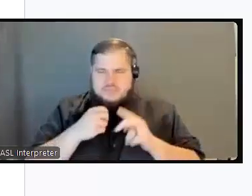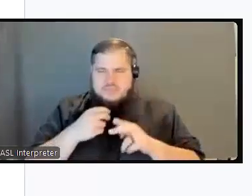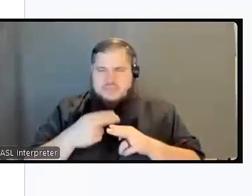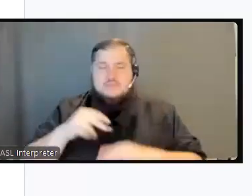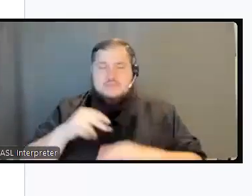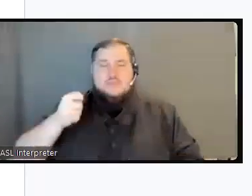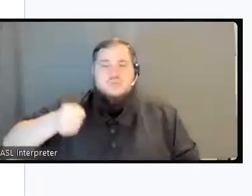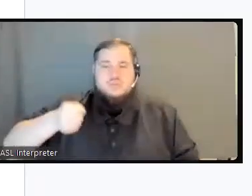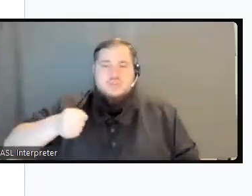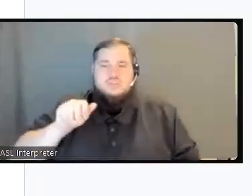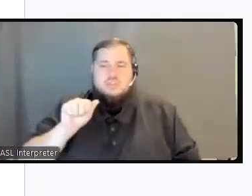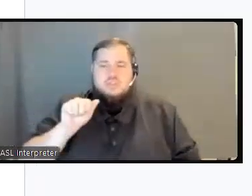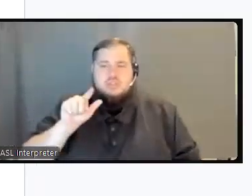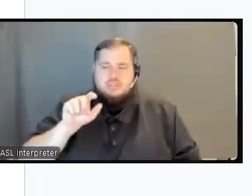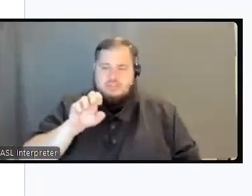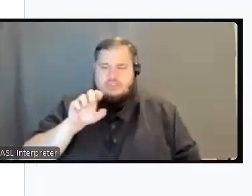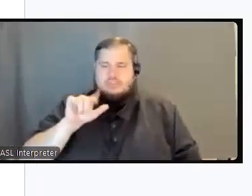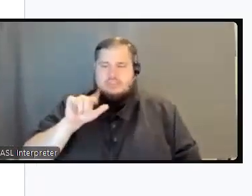Elizabeth Leith.